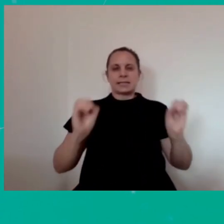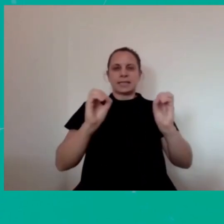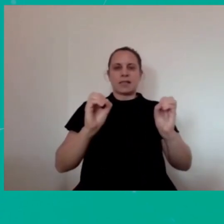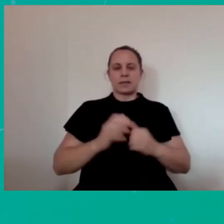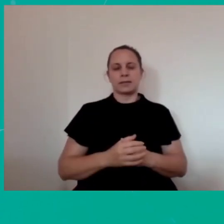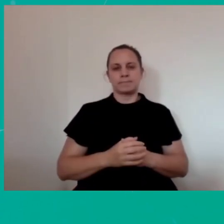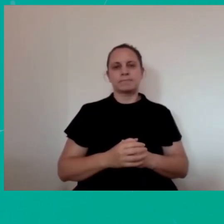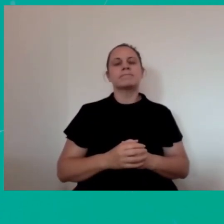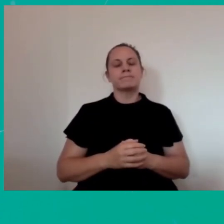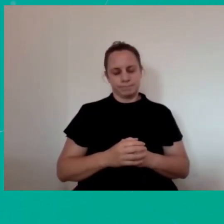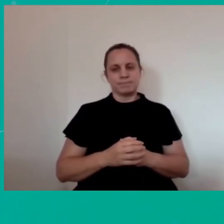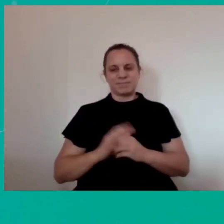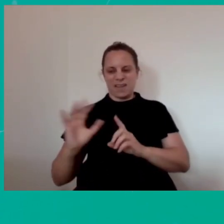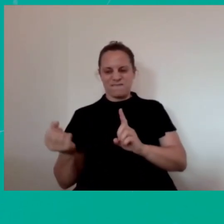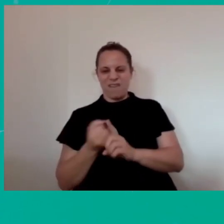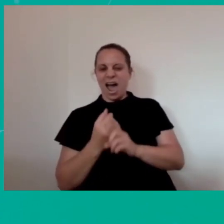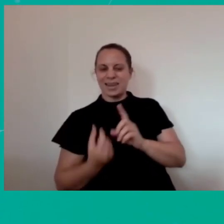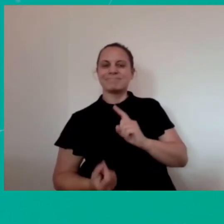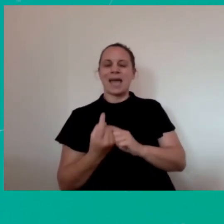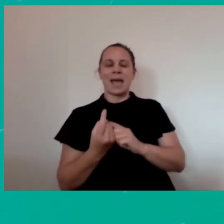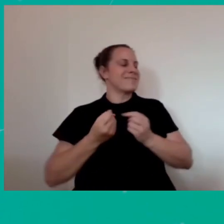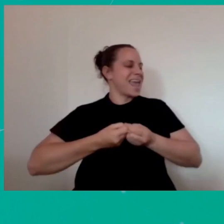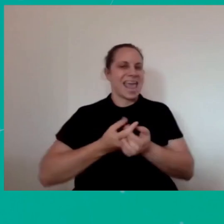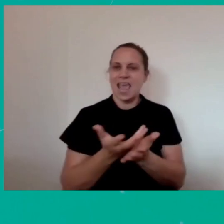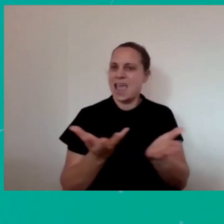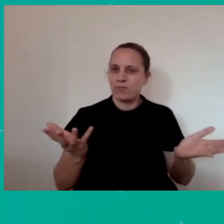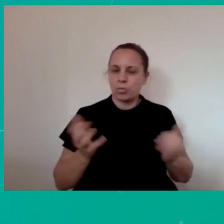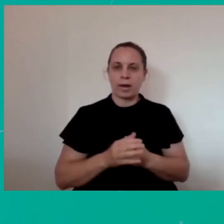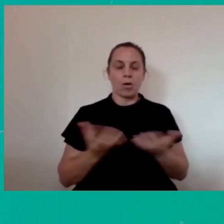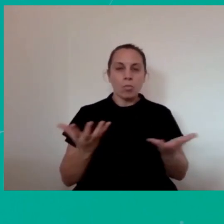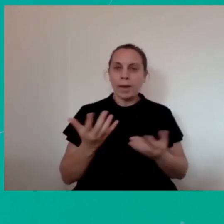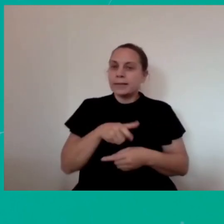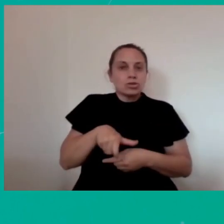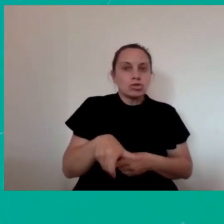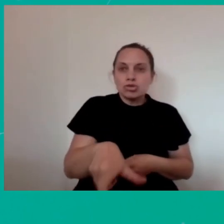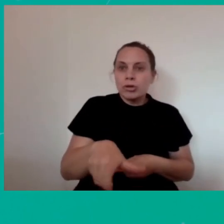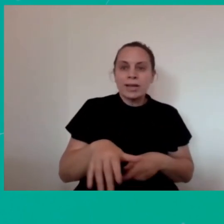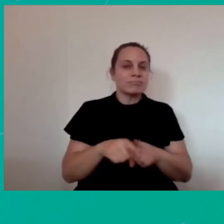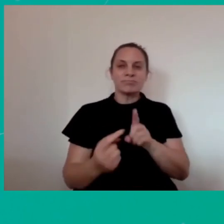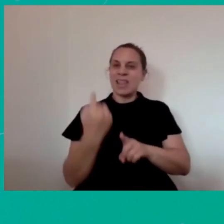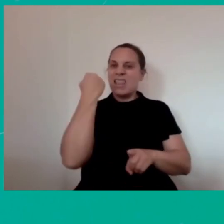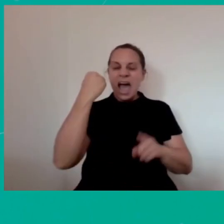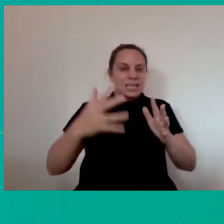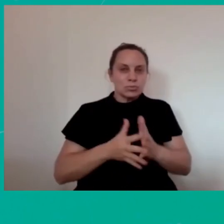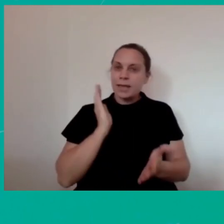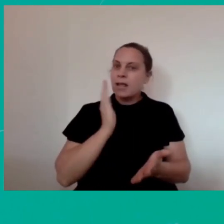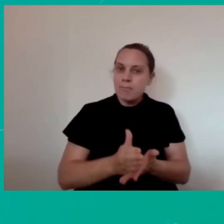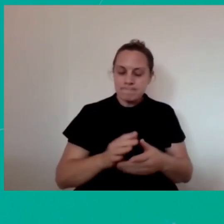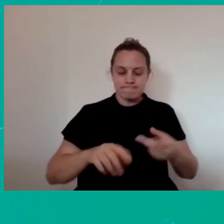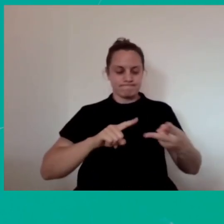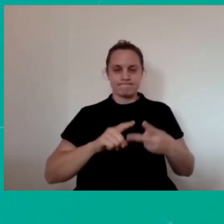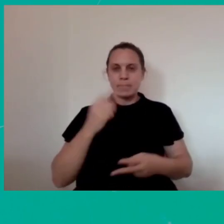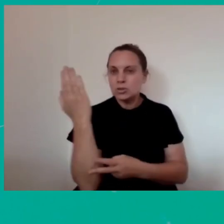Violence against disabled people happens everywhere, in the street, as happened last week, at school, in